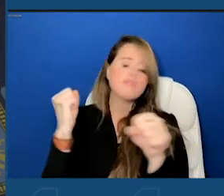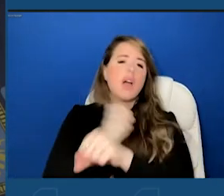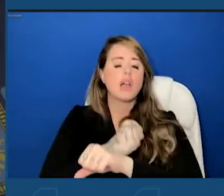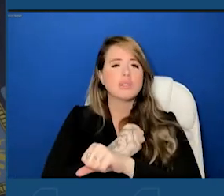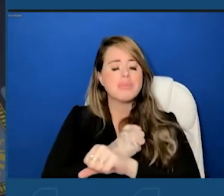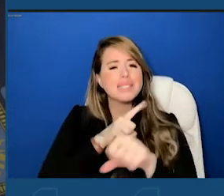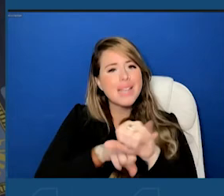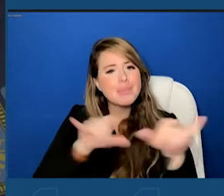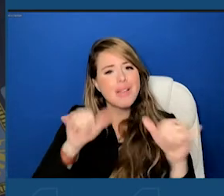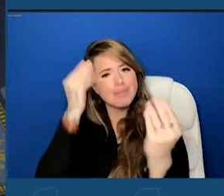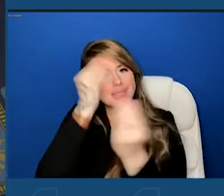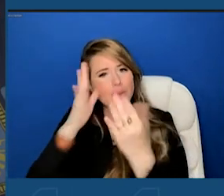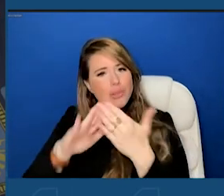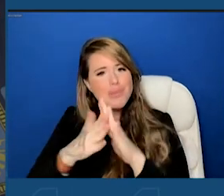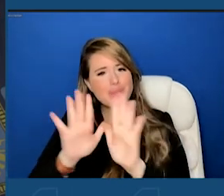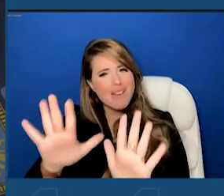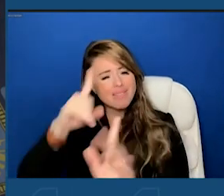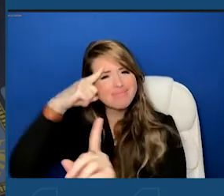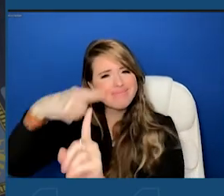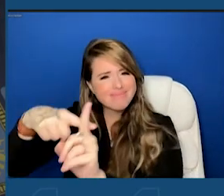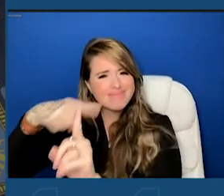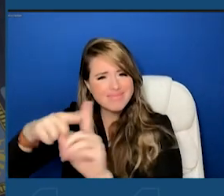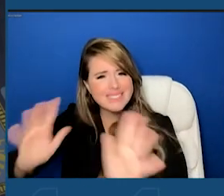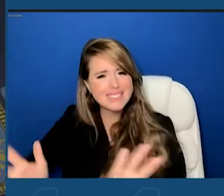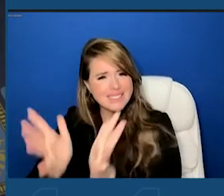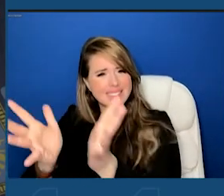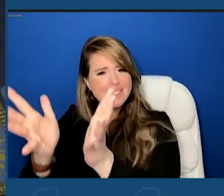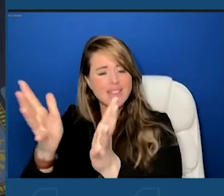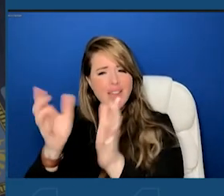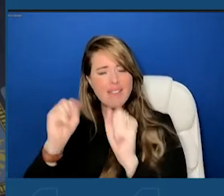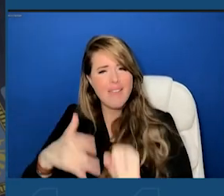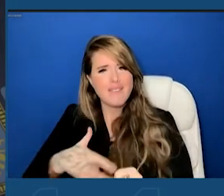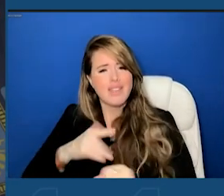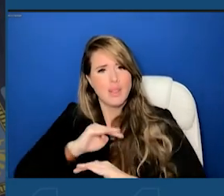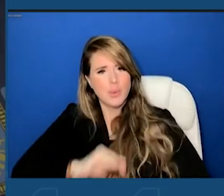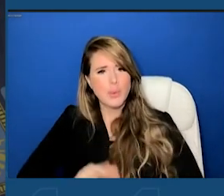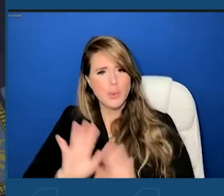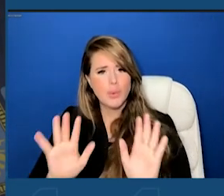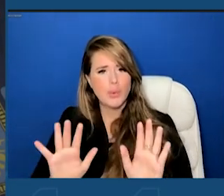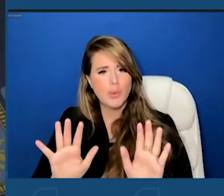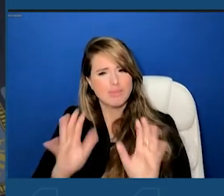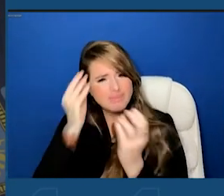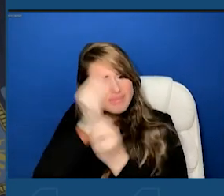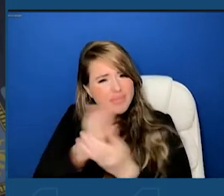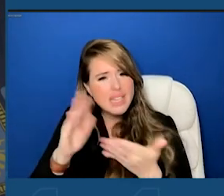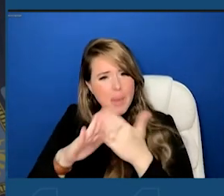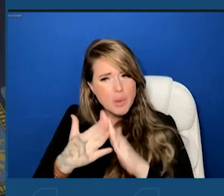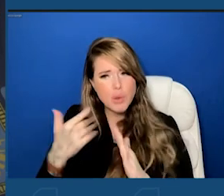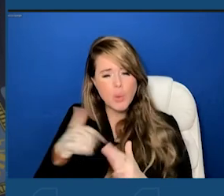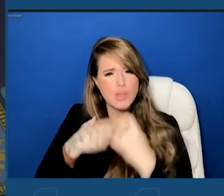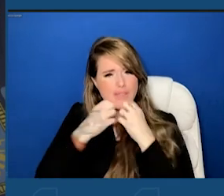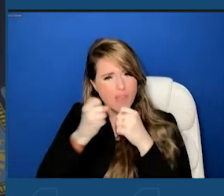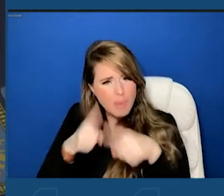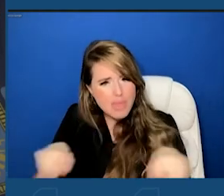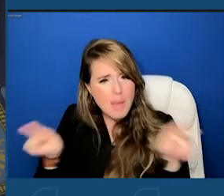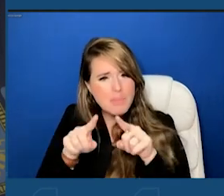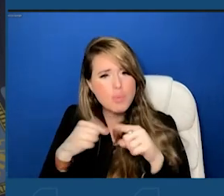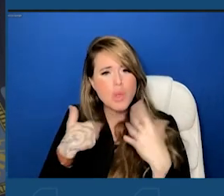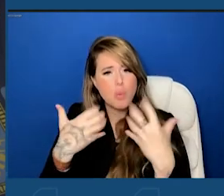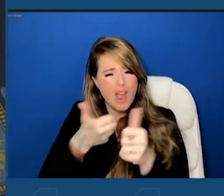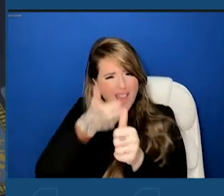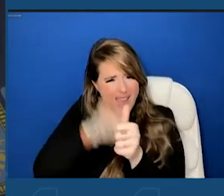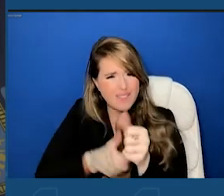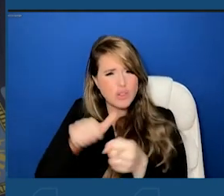to our communities. Because our communities need to know that we care, that we want every neighborhood to be